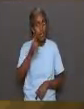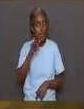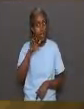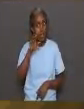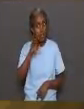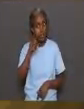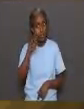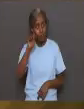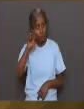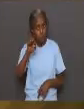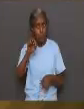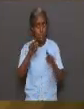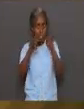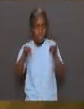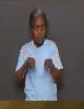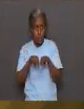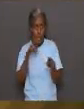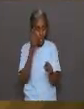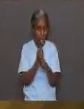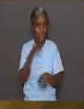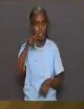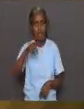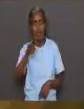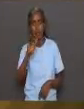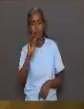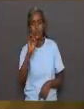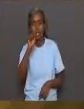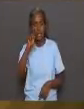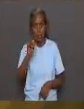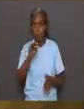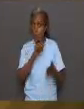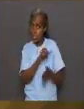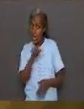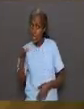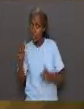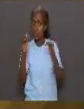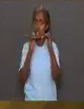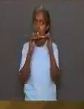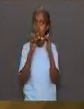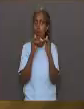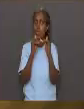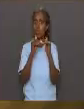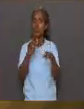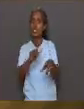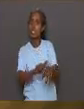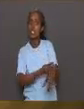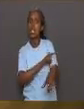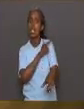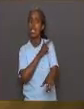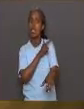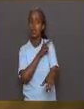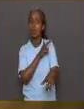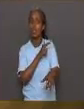A cube is a square right prism whose altitude is equal to the